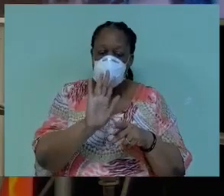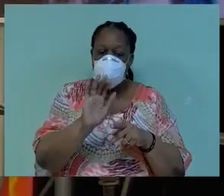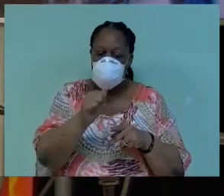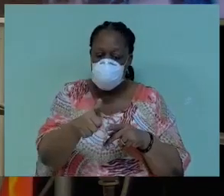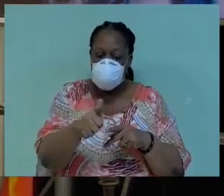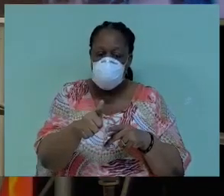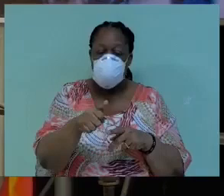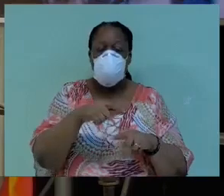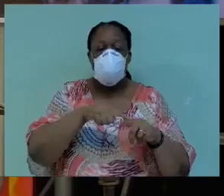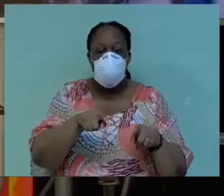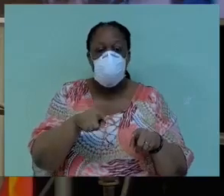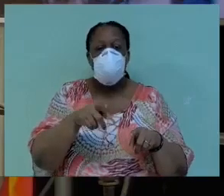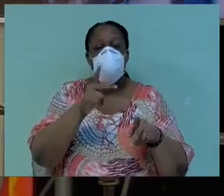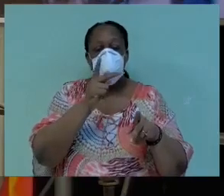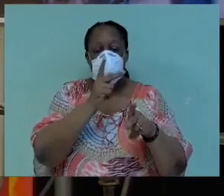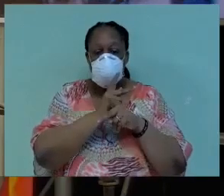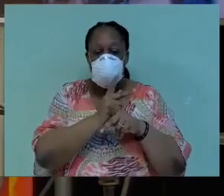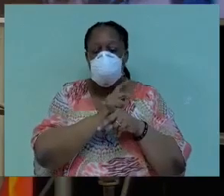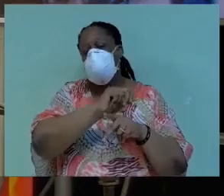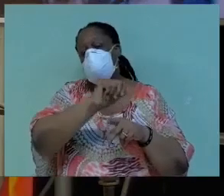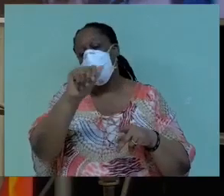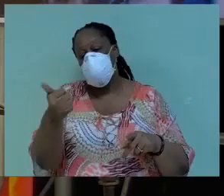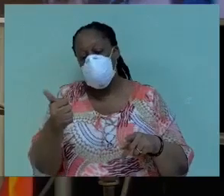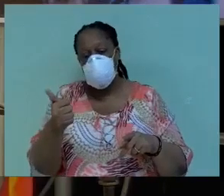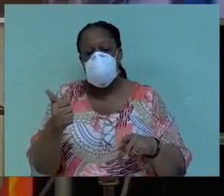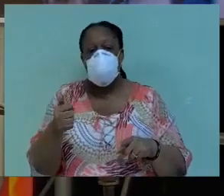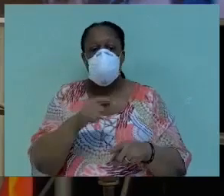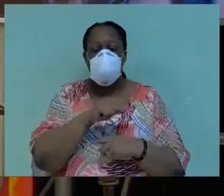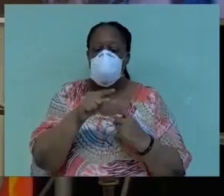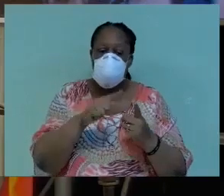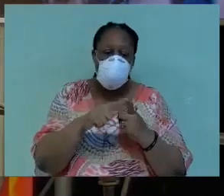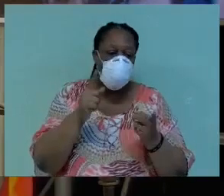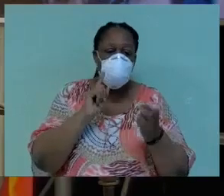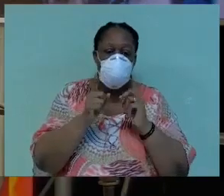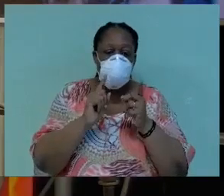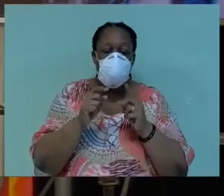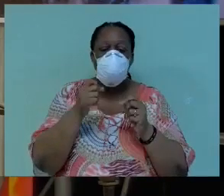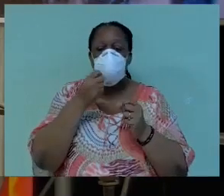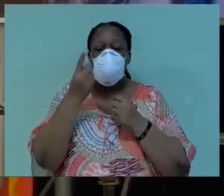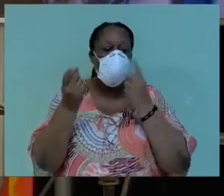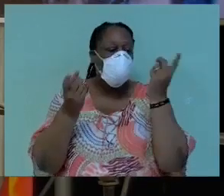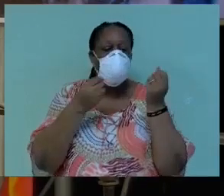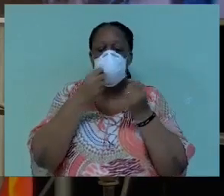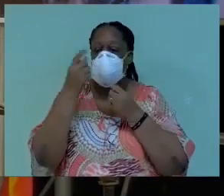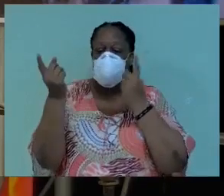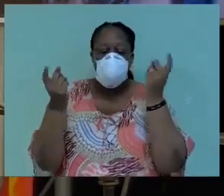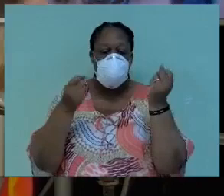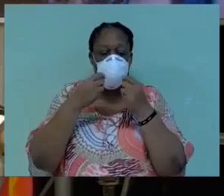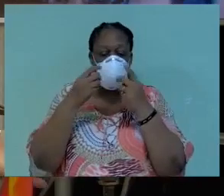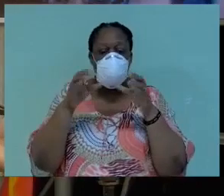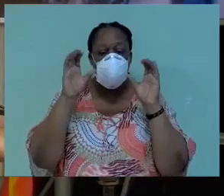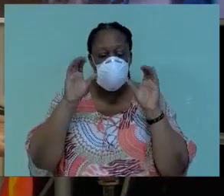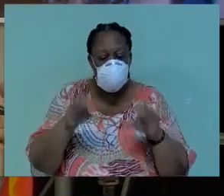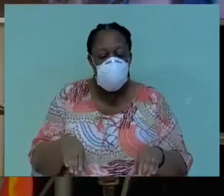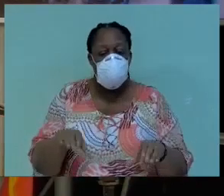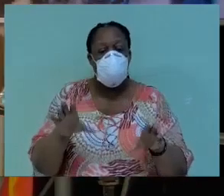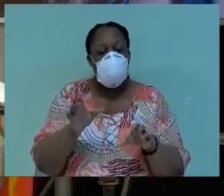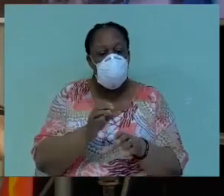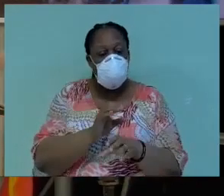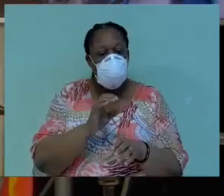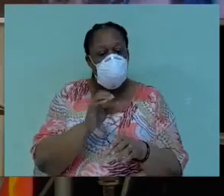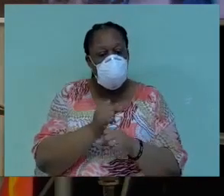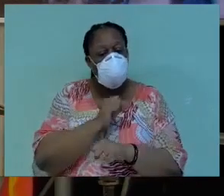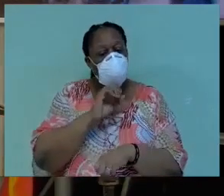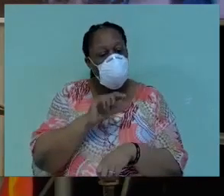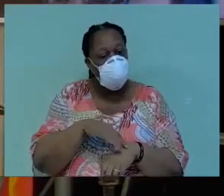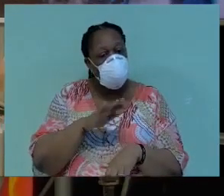respiratory droplets that you might produce. Because you have to understand that this disease can be spread by persons who are pre-symptomatic, that is